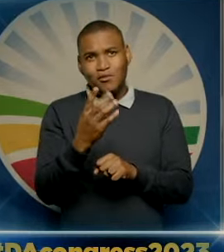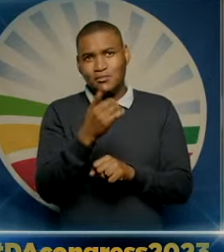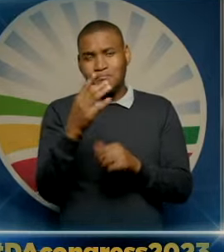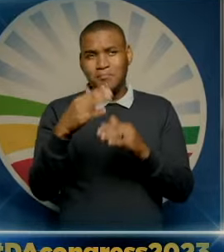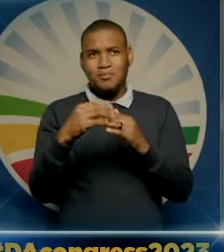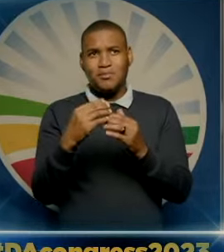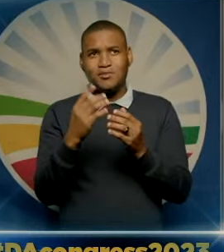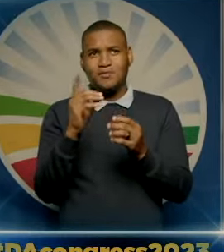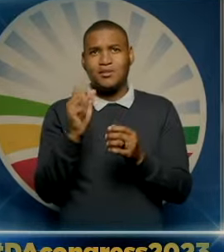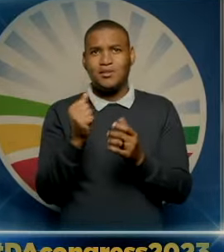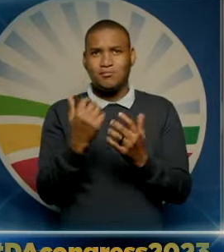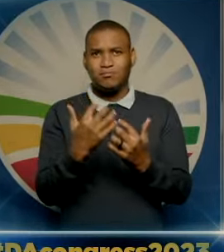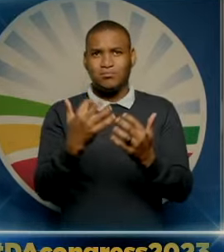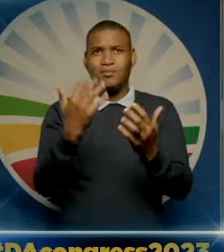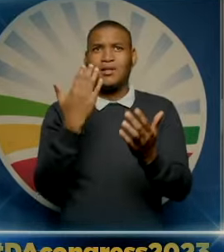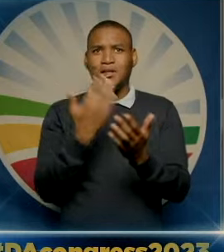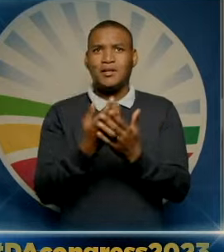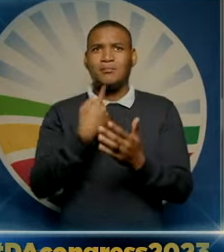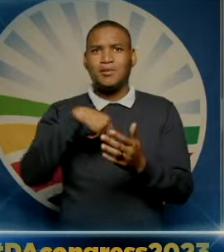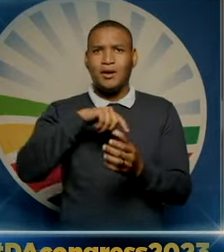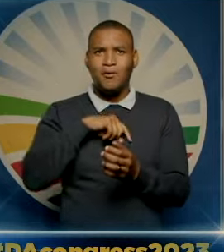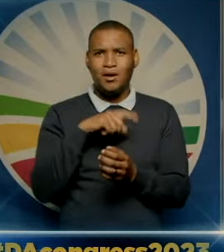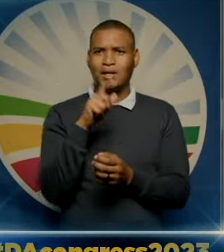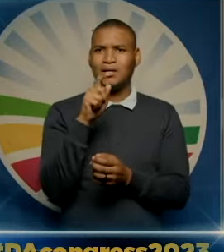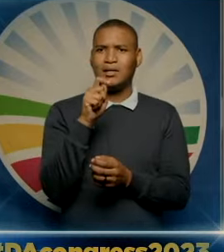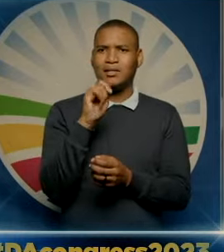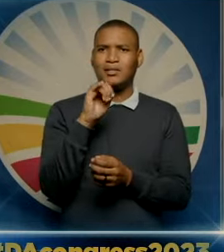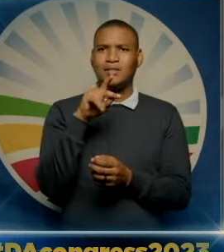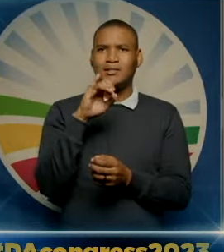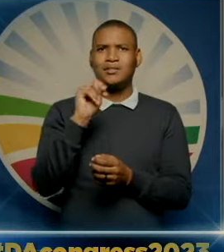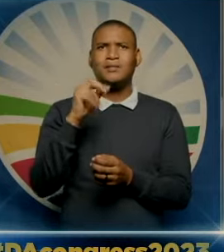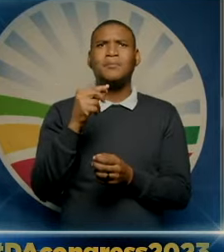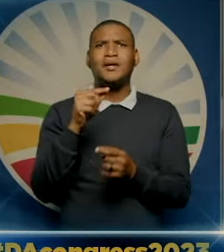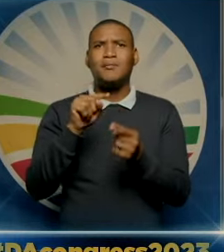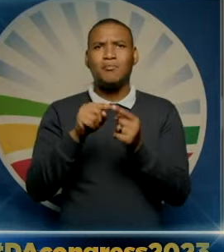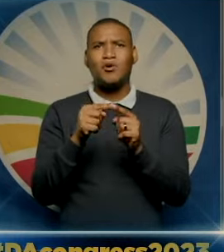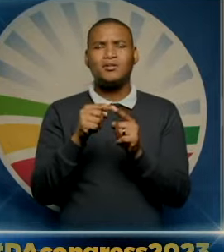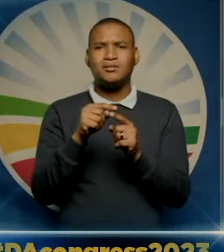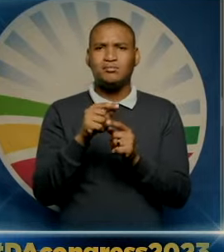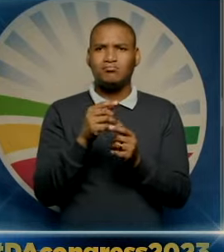2024 can be our tipping point. Democrats, South